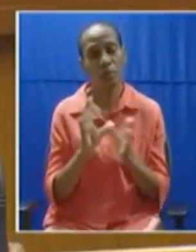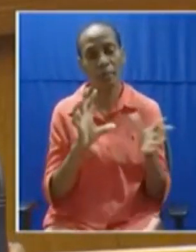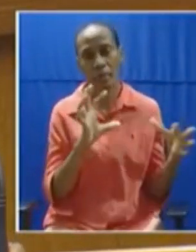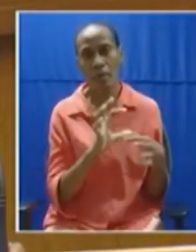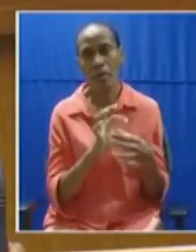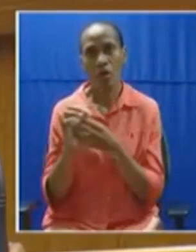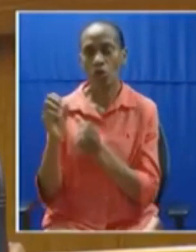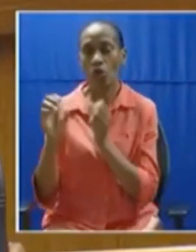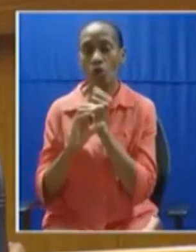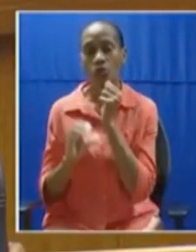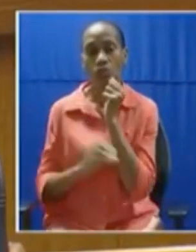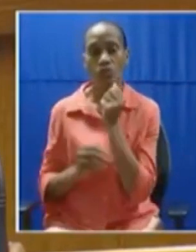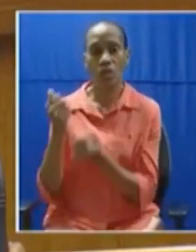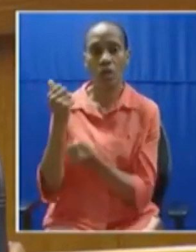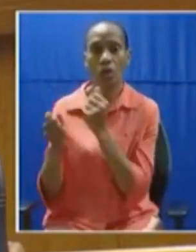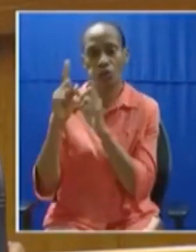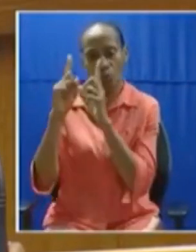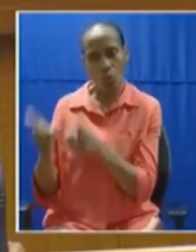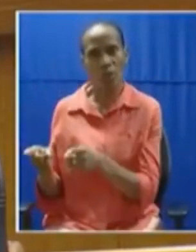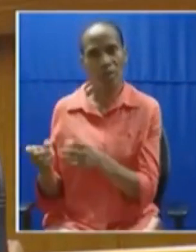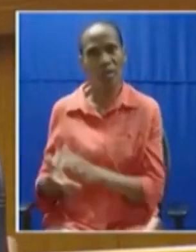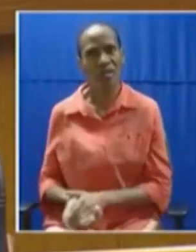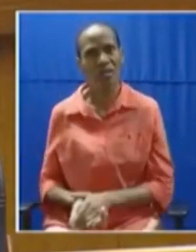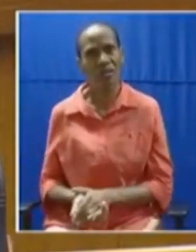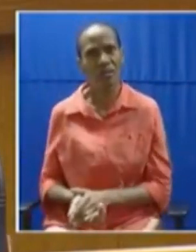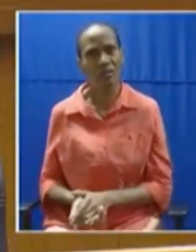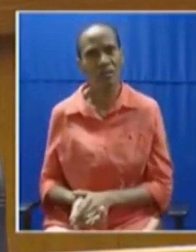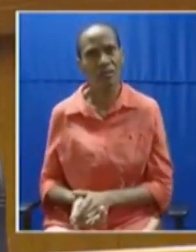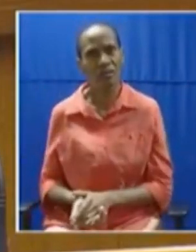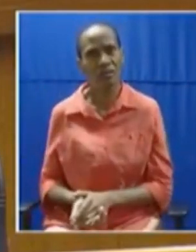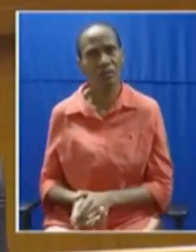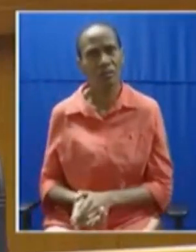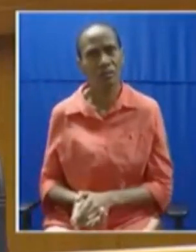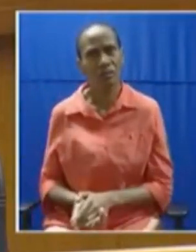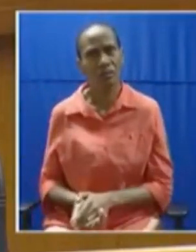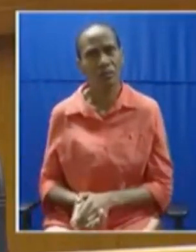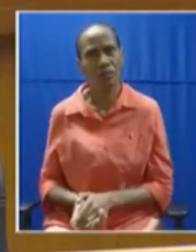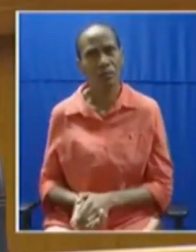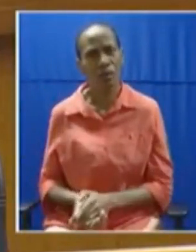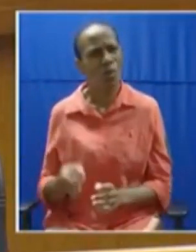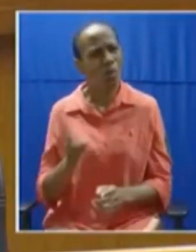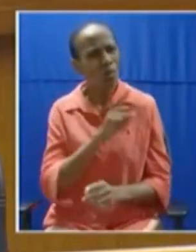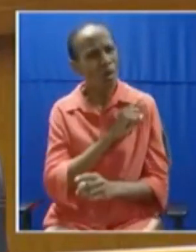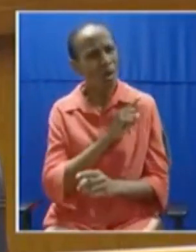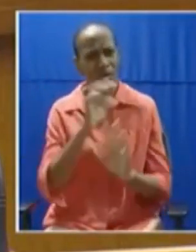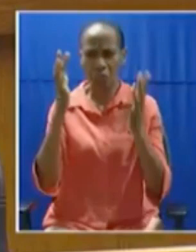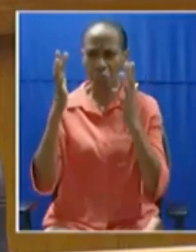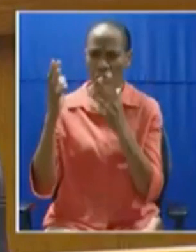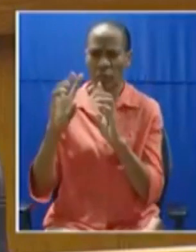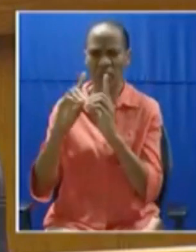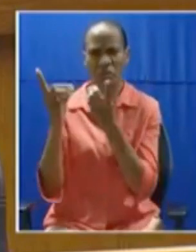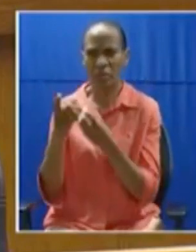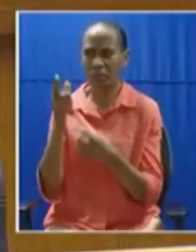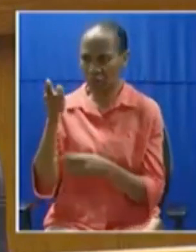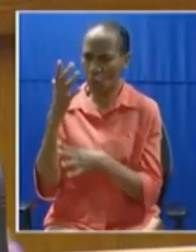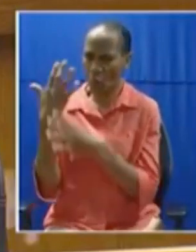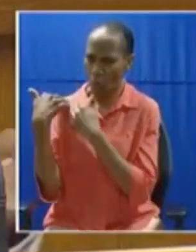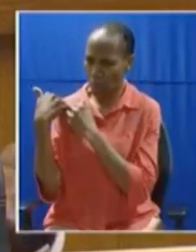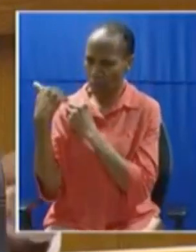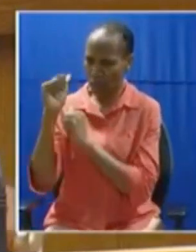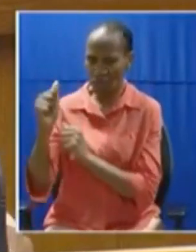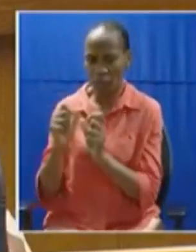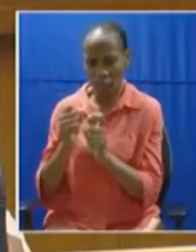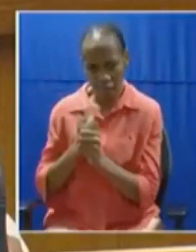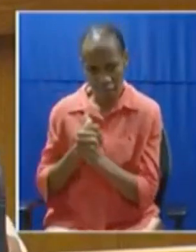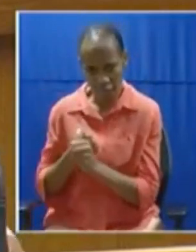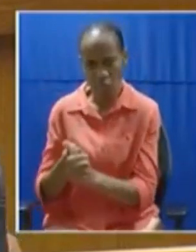Constitutional Court order. When do you congratulate the government for following the law? You should have begun with a